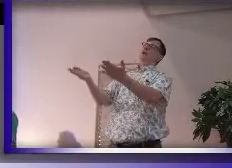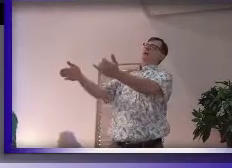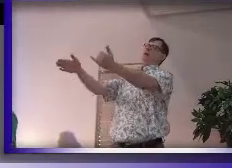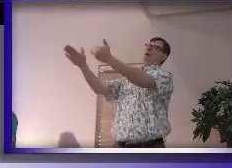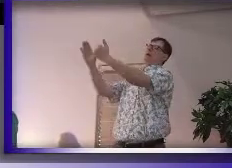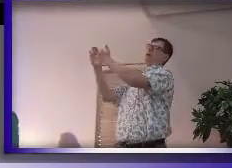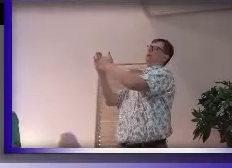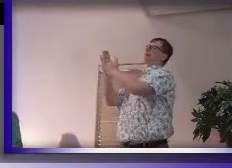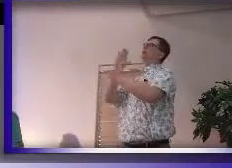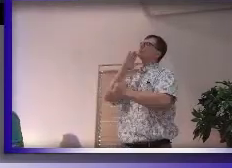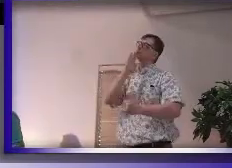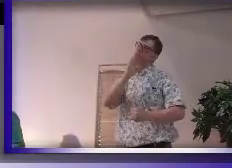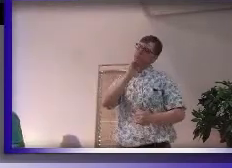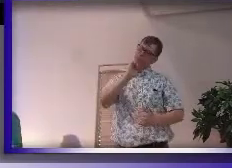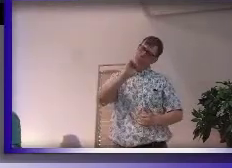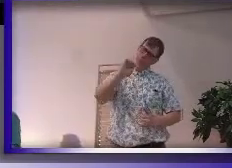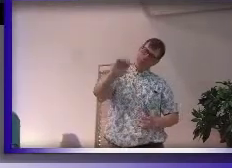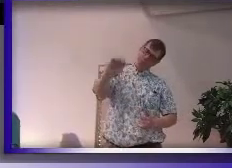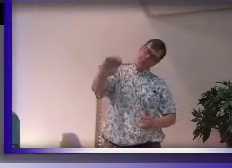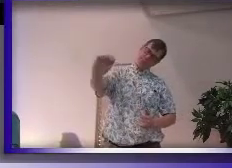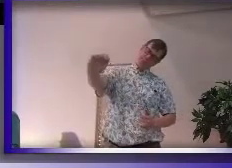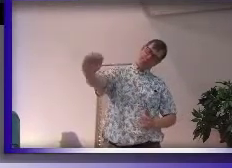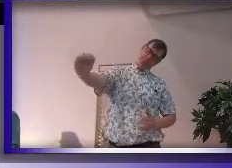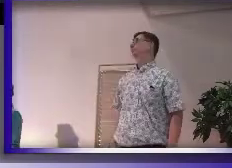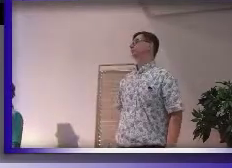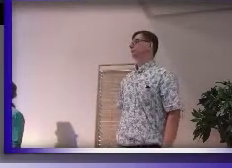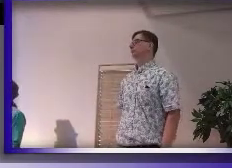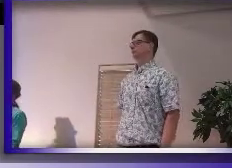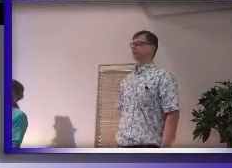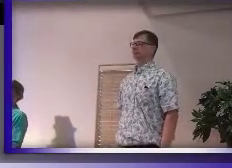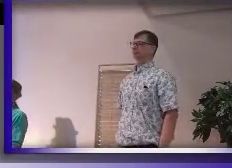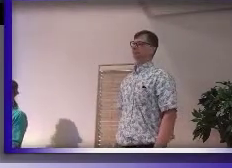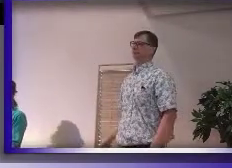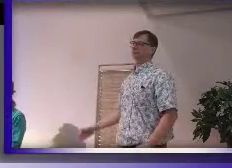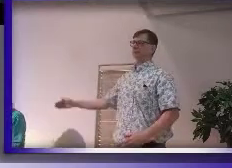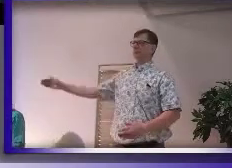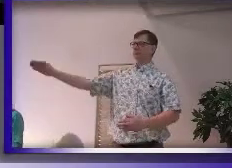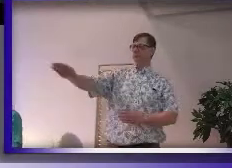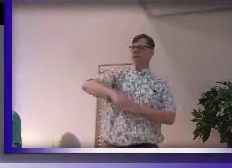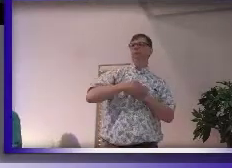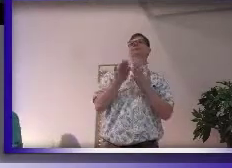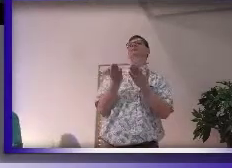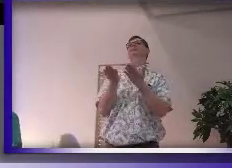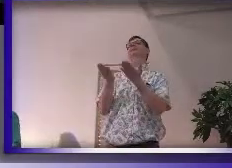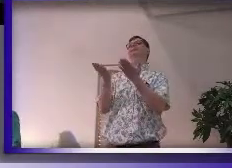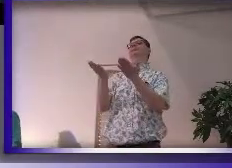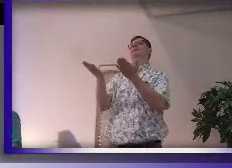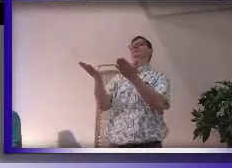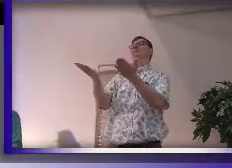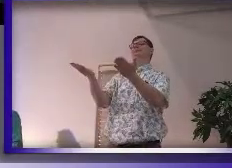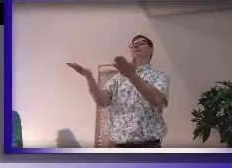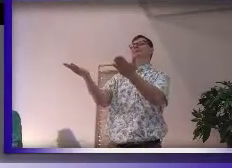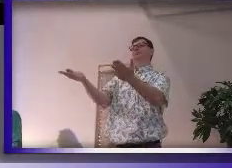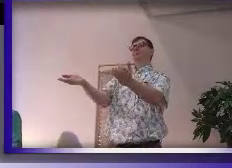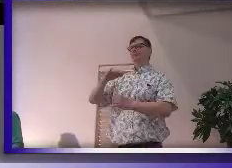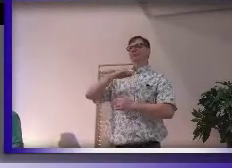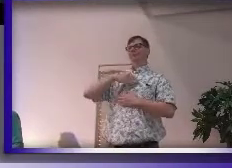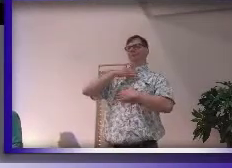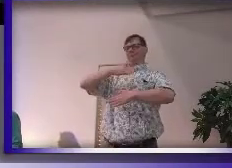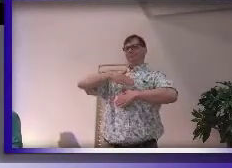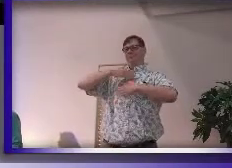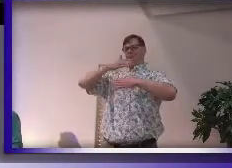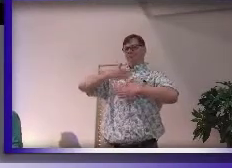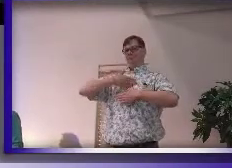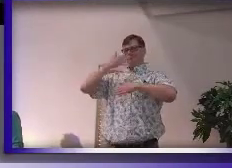We let the joy wash. wash over